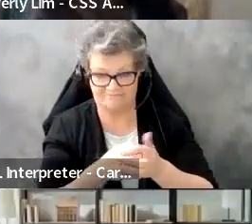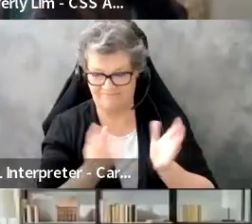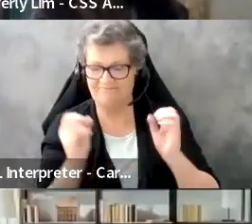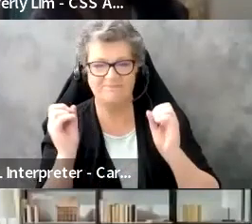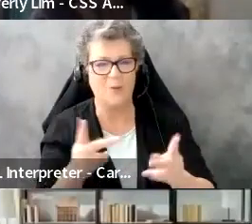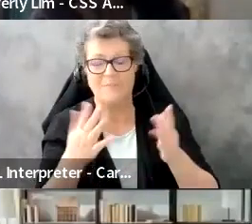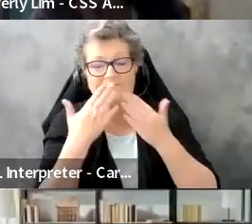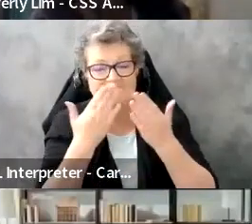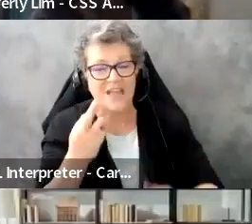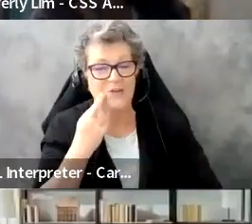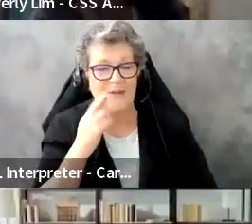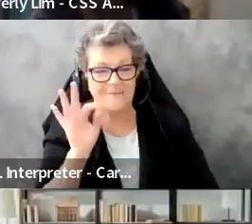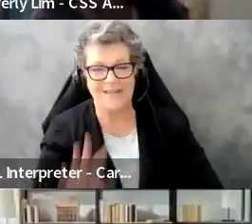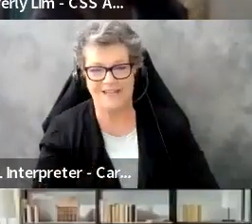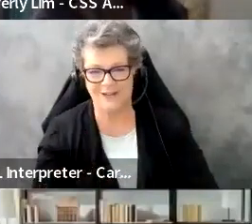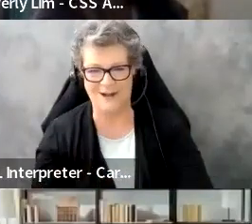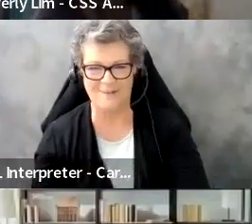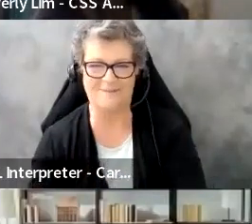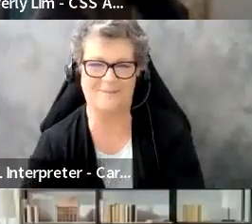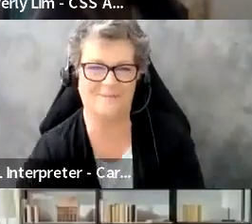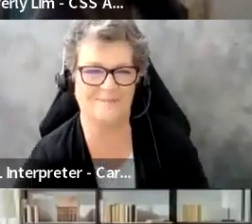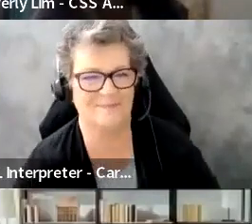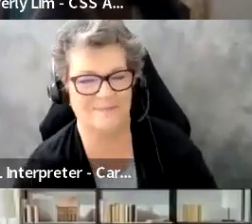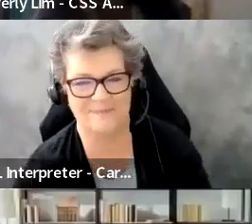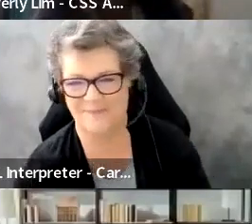Okay. Well, thank you so much, Ms. Rima. You're welcome.